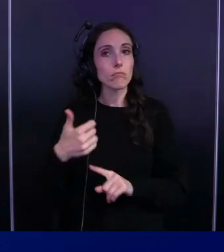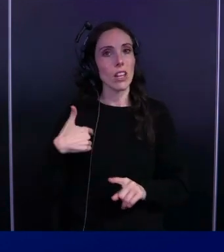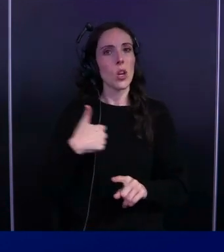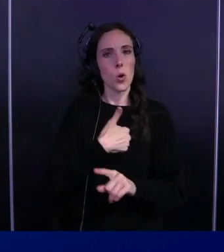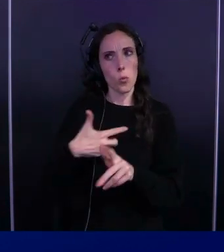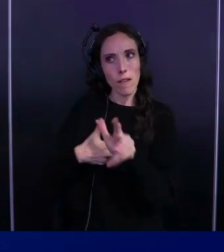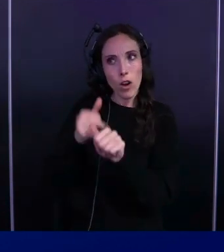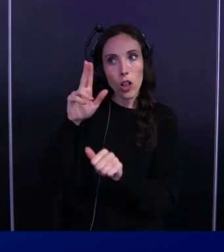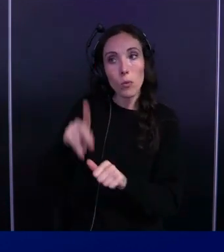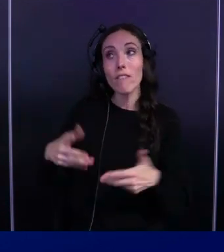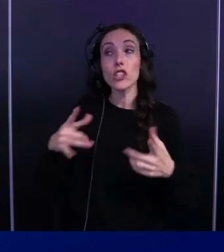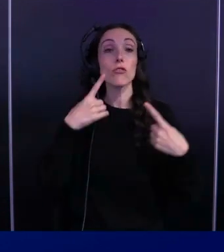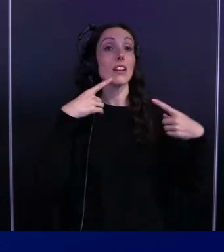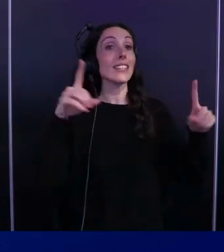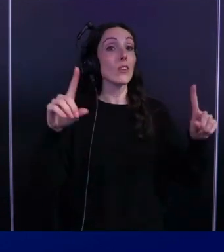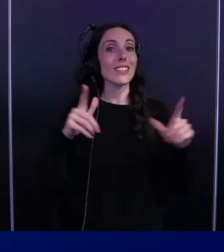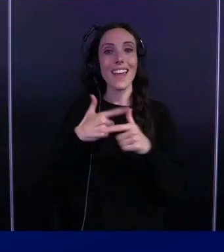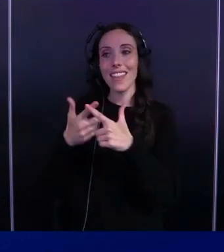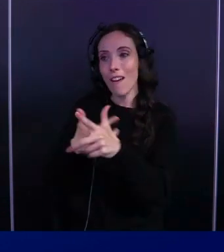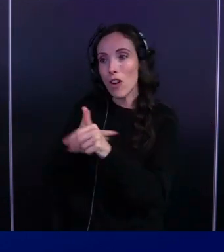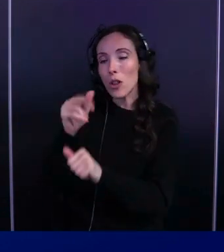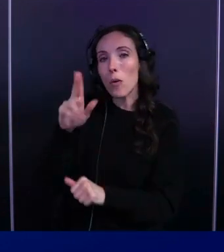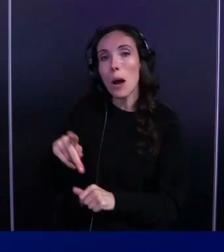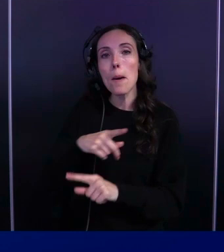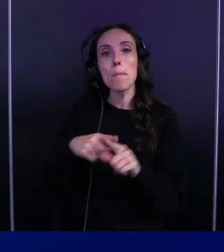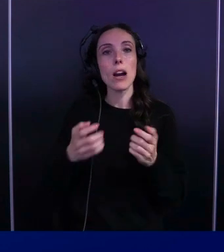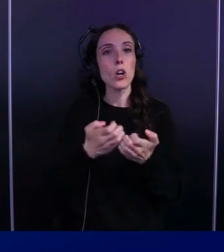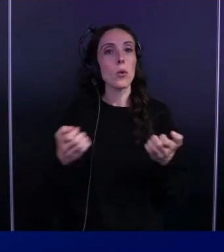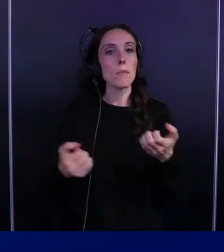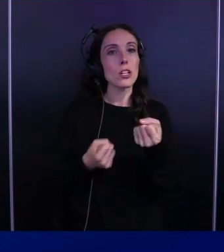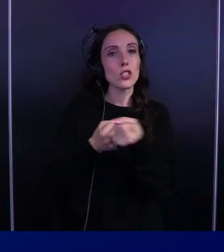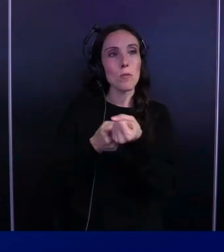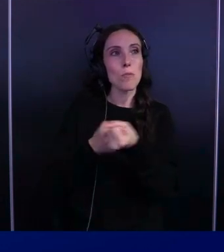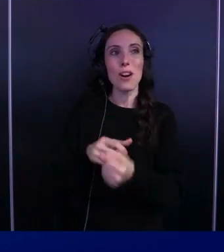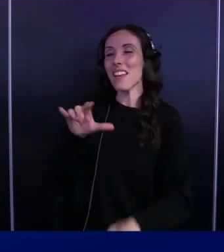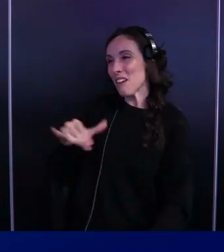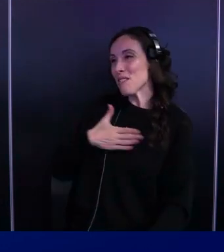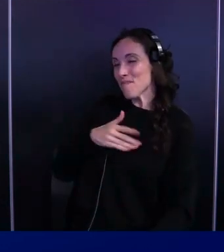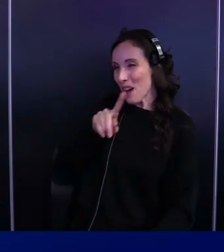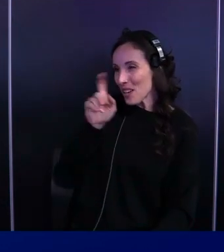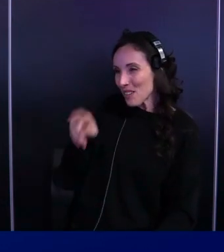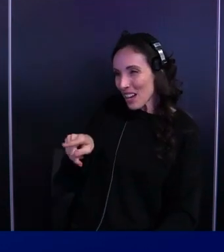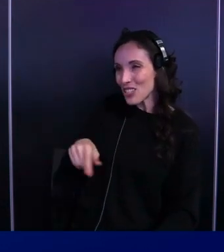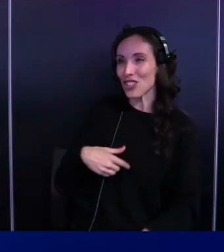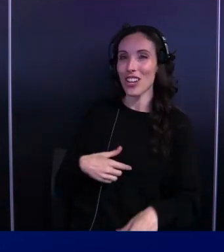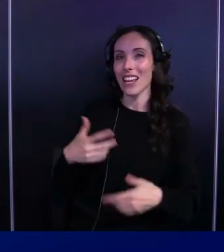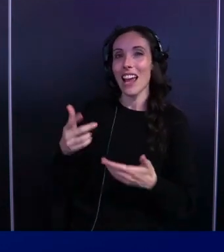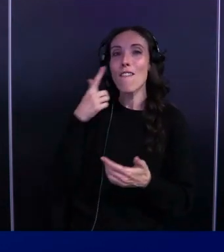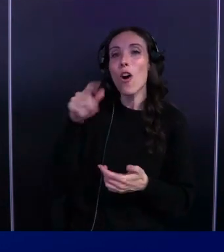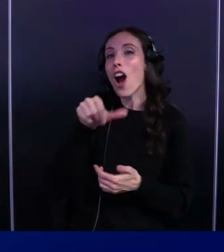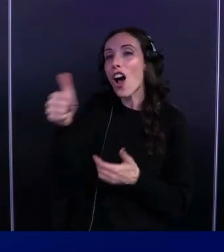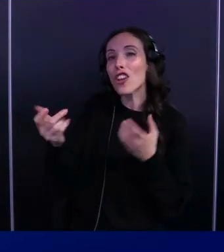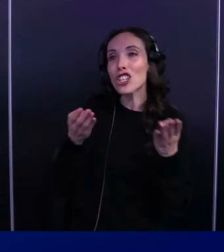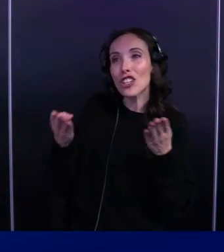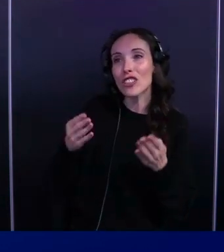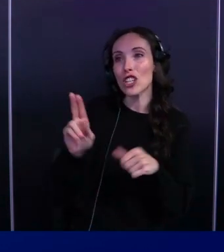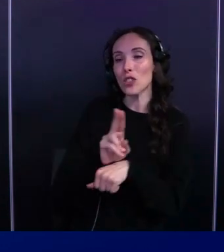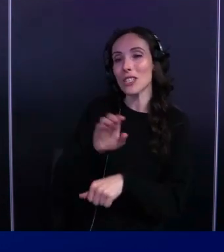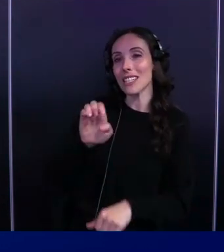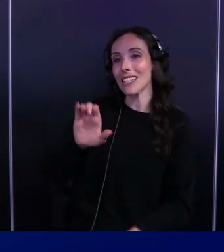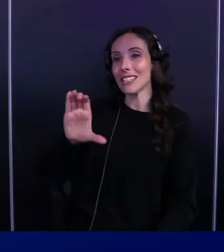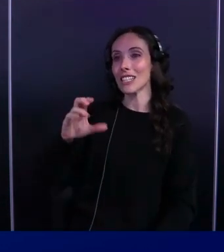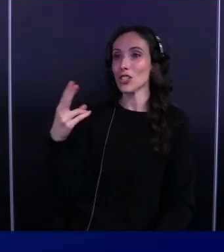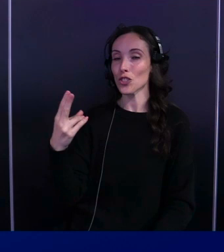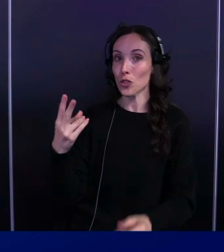after announcing the multiple enclaves, is Kubernetes support, right? Okay, so that was going to be my question. I was like, any other compute services other than EC2 is supported?